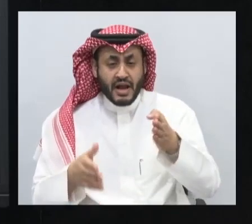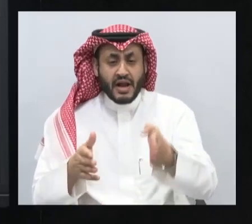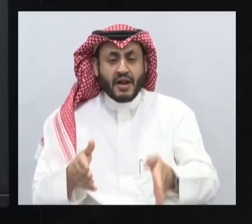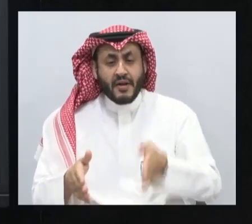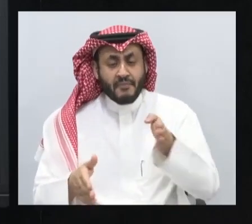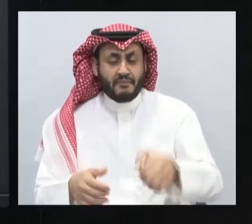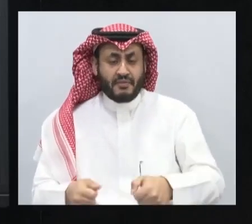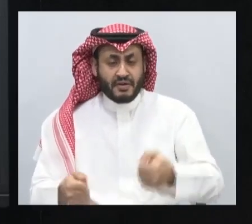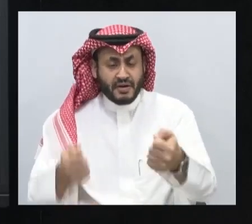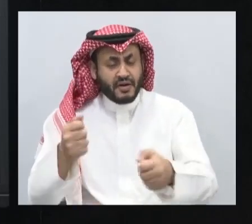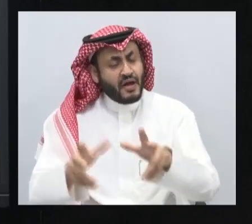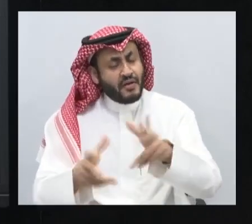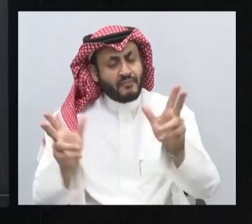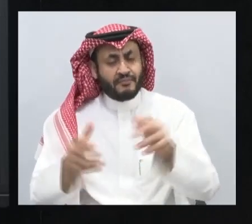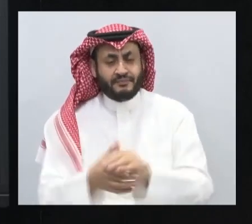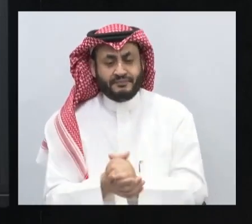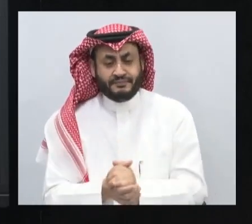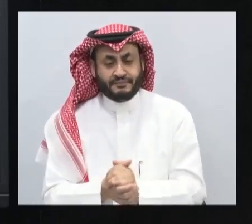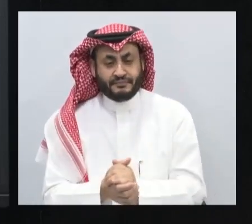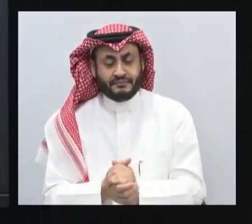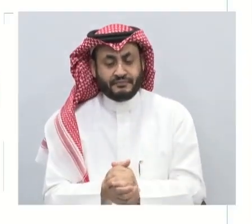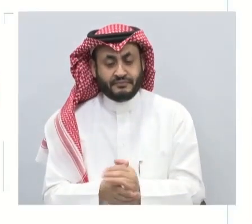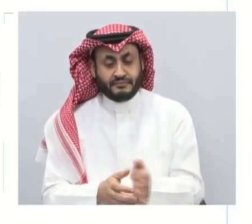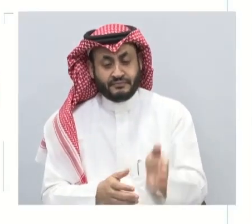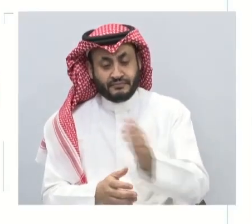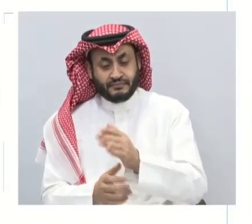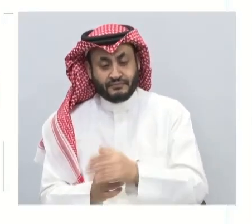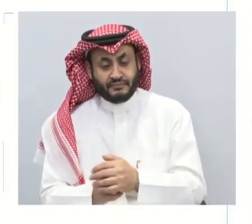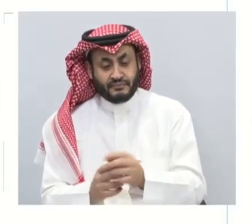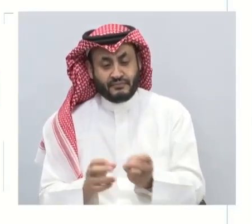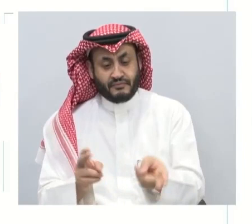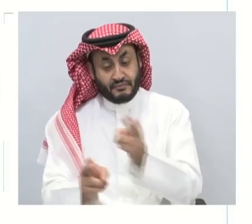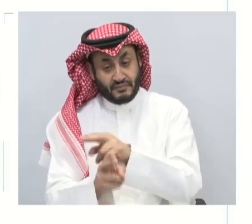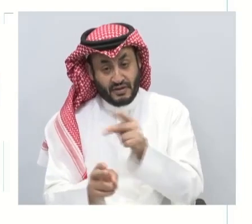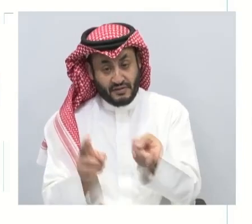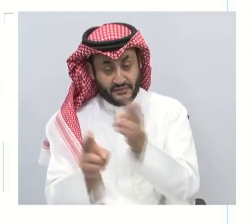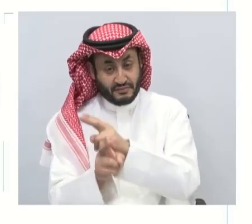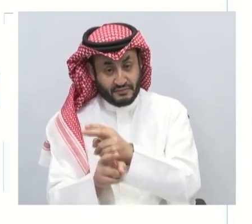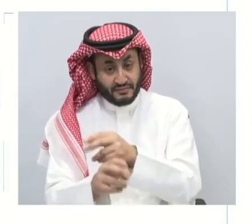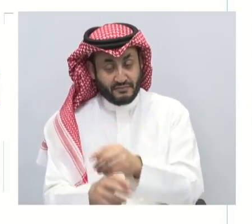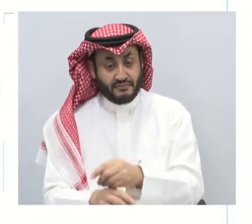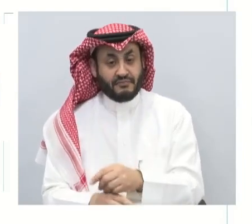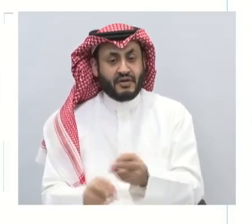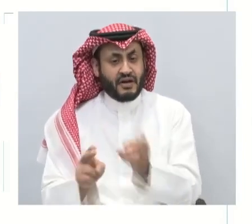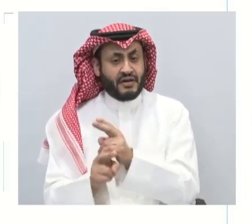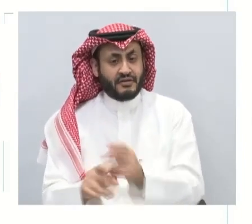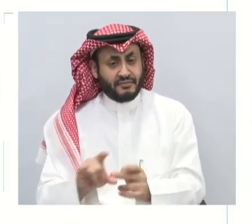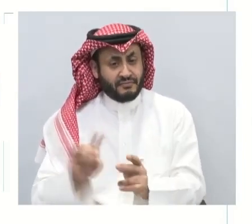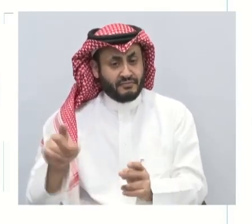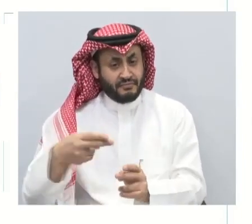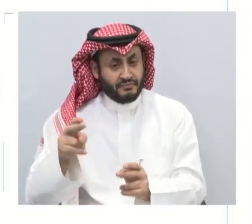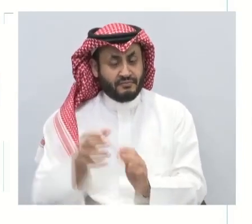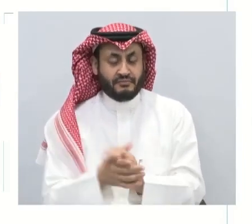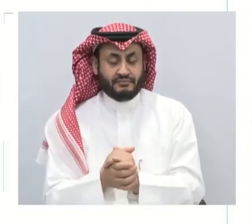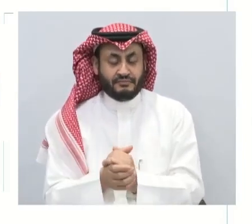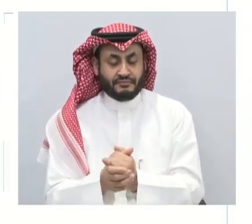car, and so on, okay? Will you travel next summer? Also here, it's a question with yes or no question here.